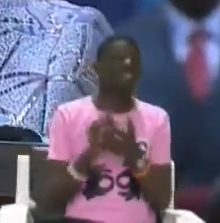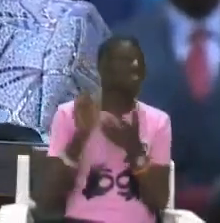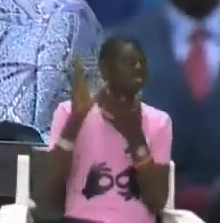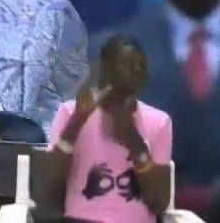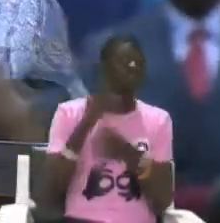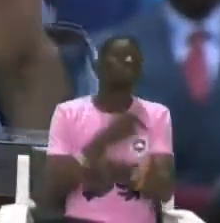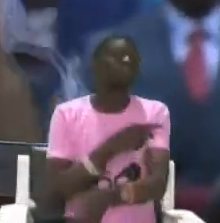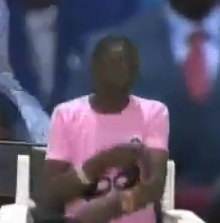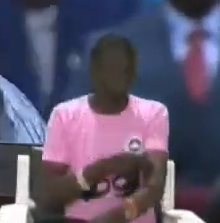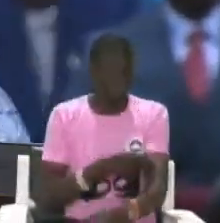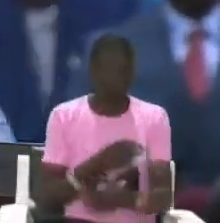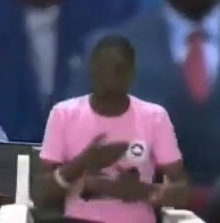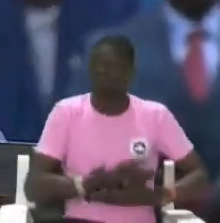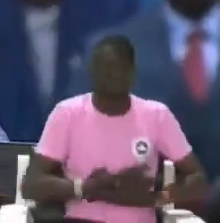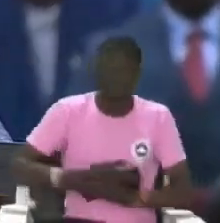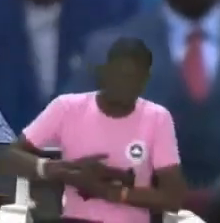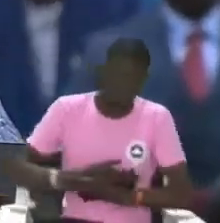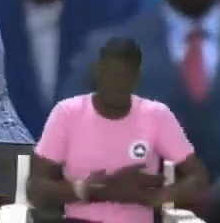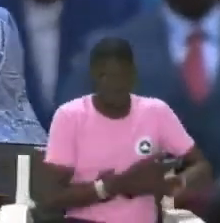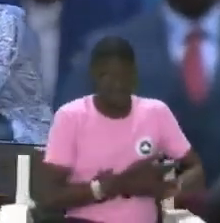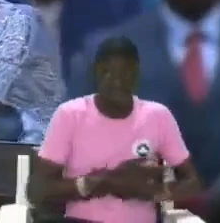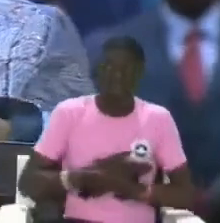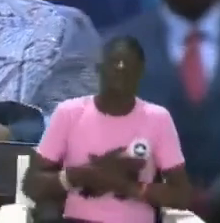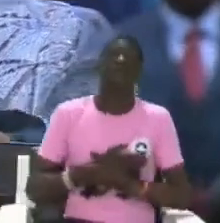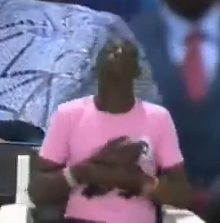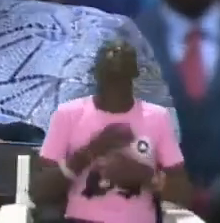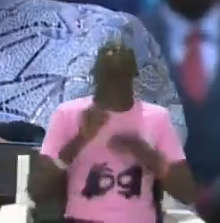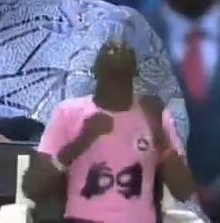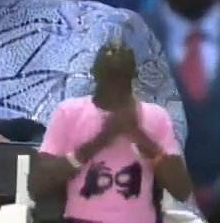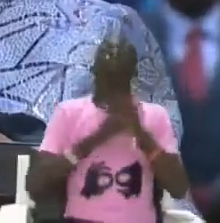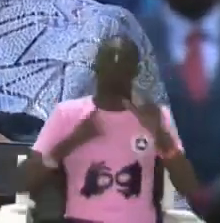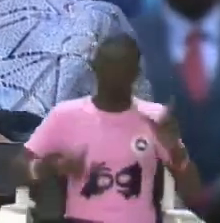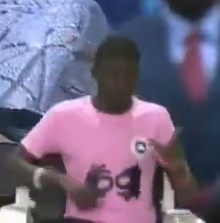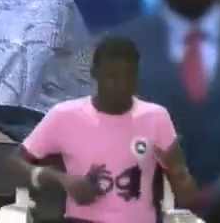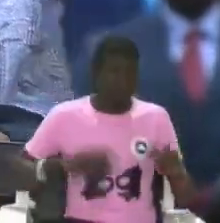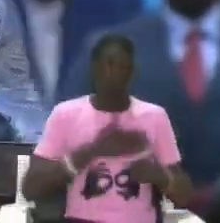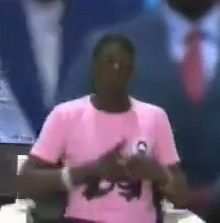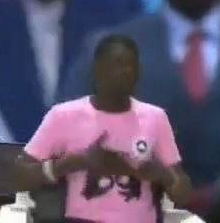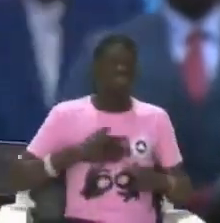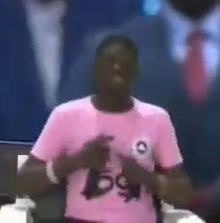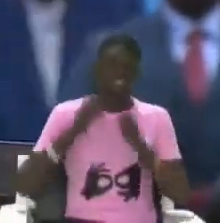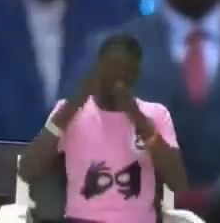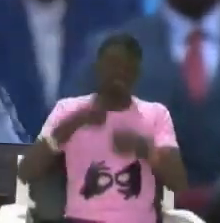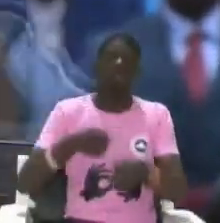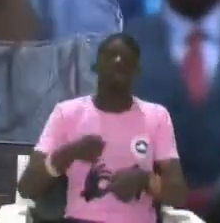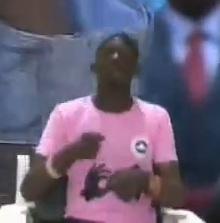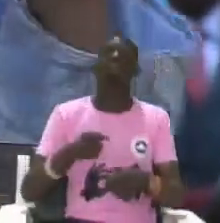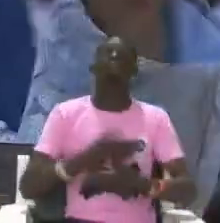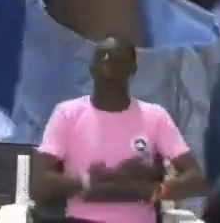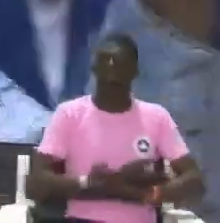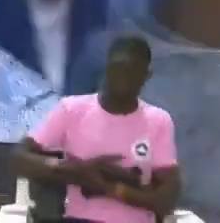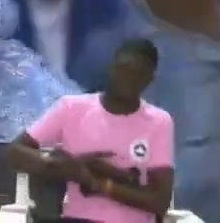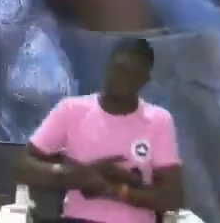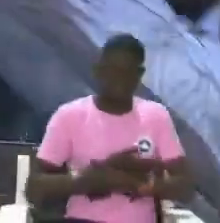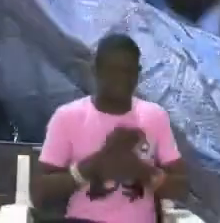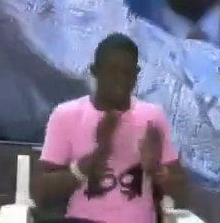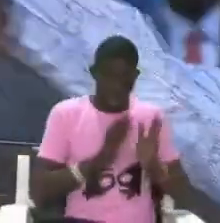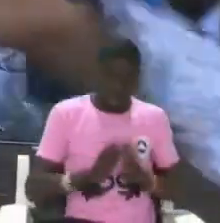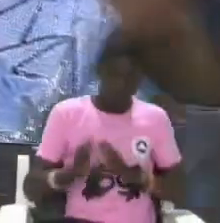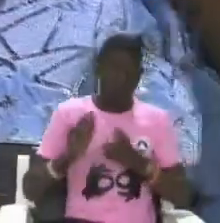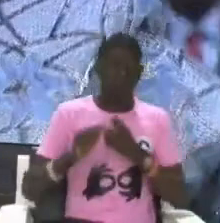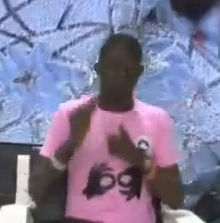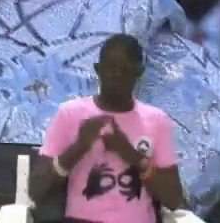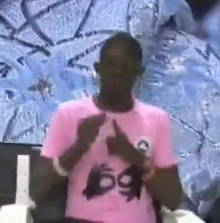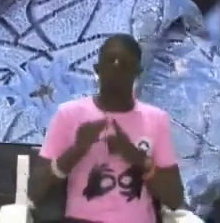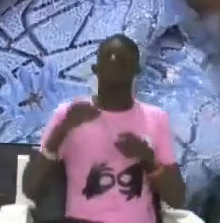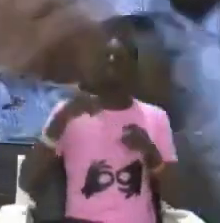womb, that are here tonight, Almighty Father, please reward them according to your word in this book of